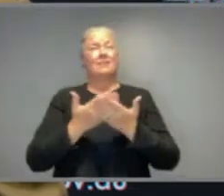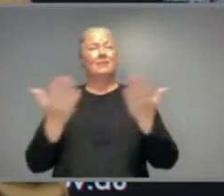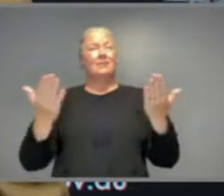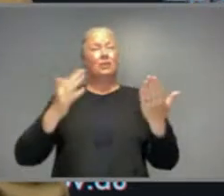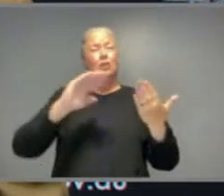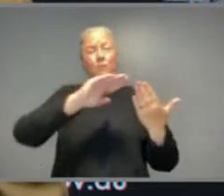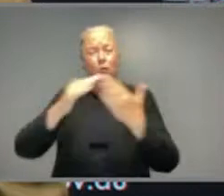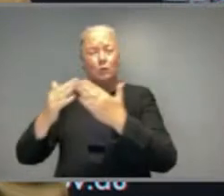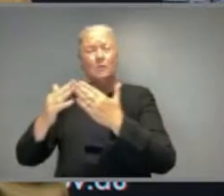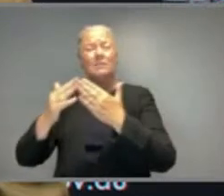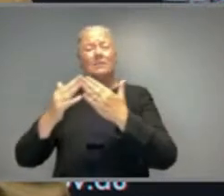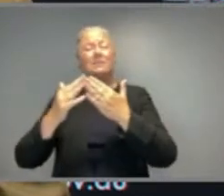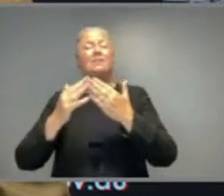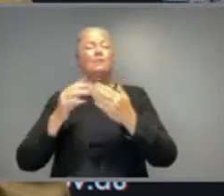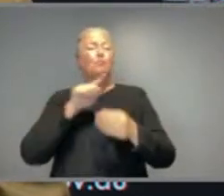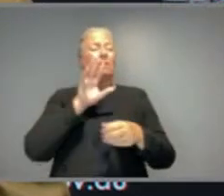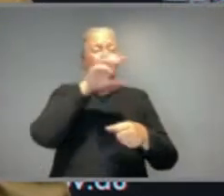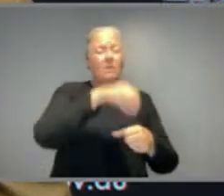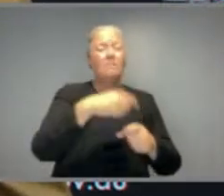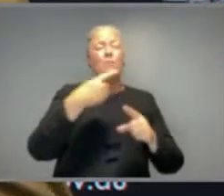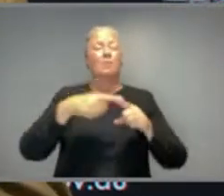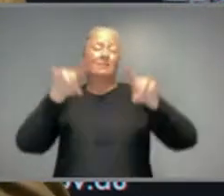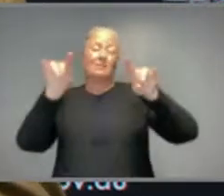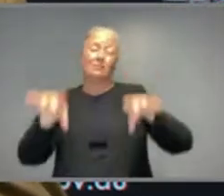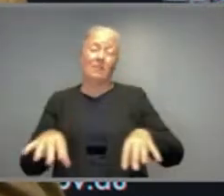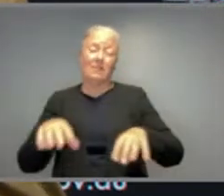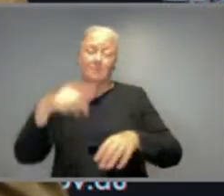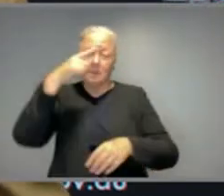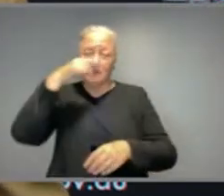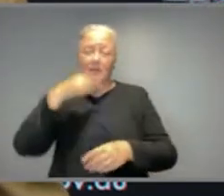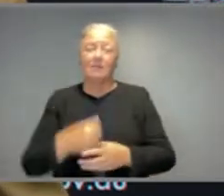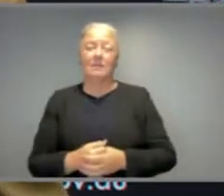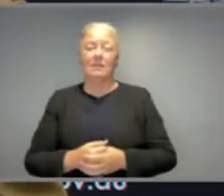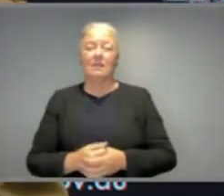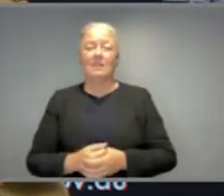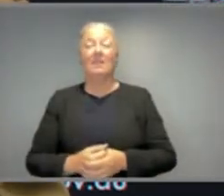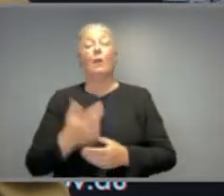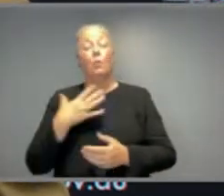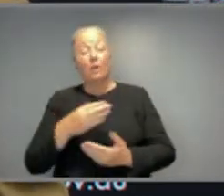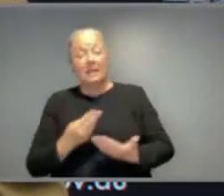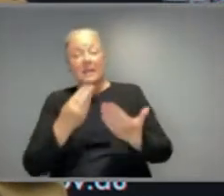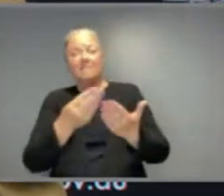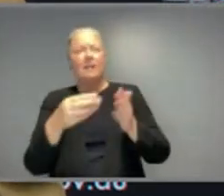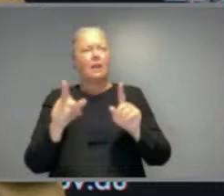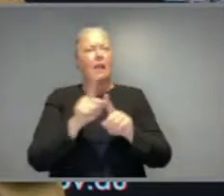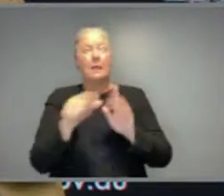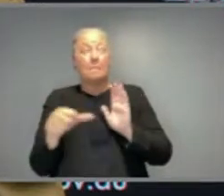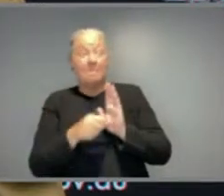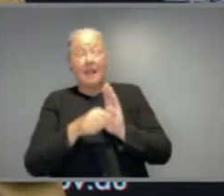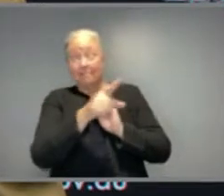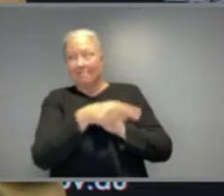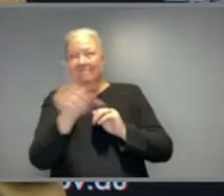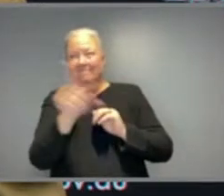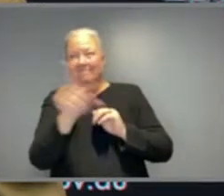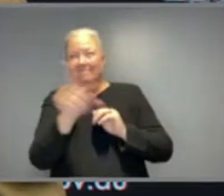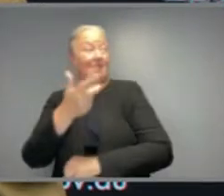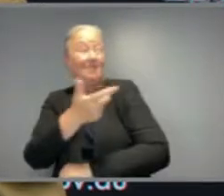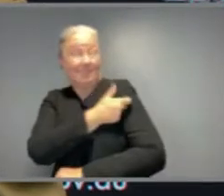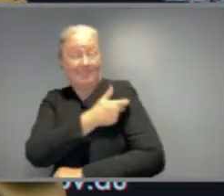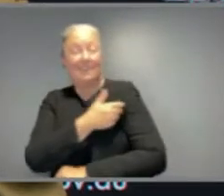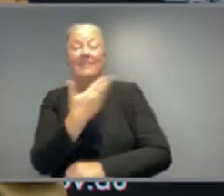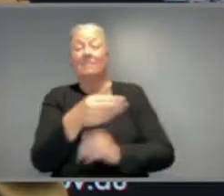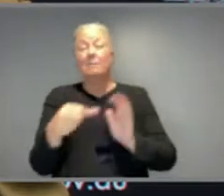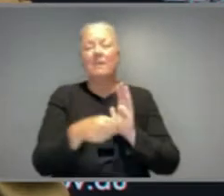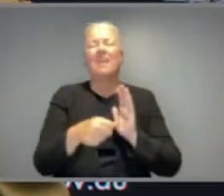So right now we don't think incentives are necessary, and as I said, it's really pleasing to see just how